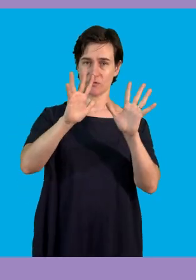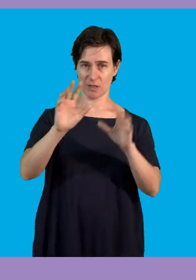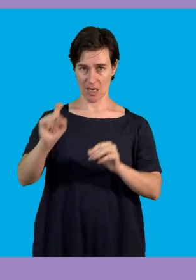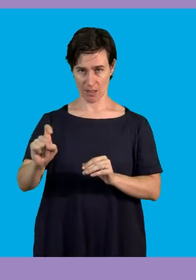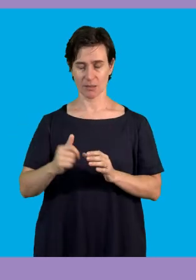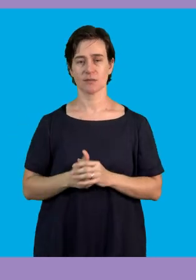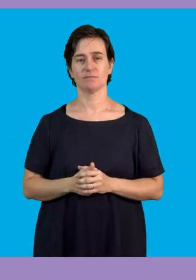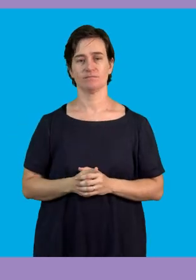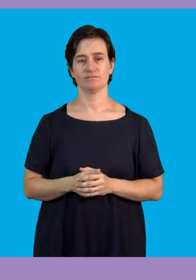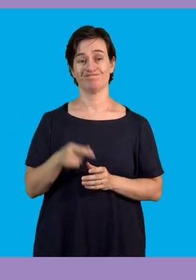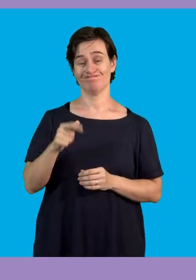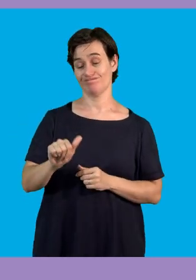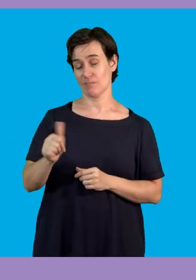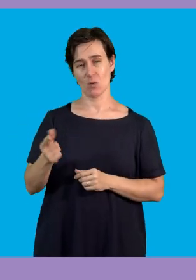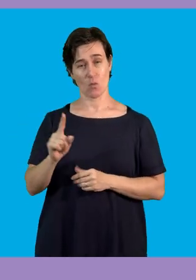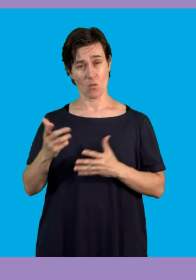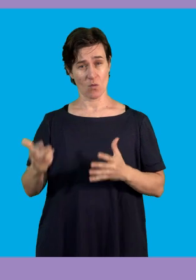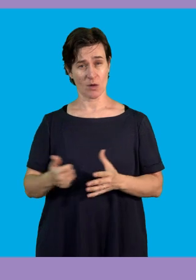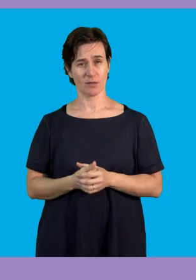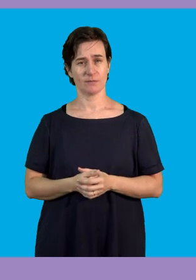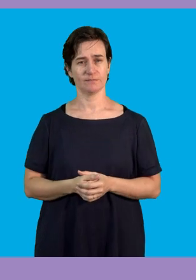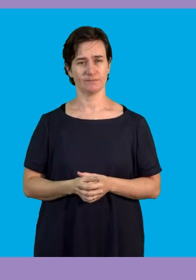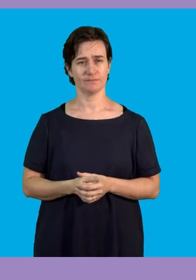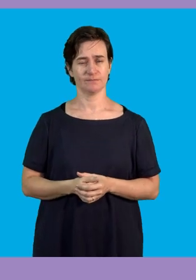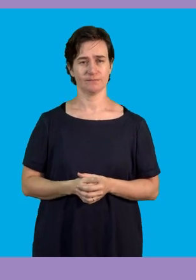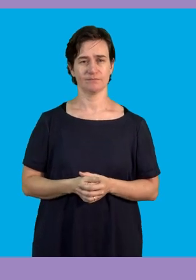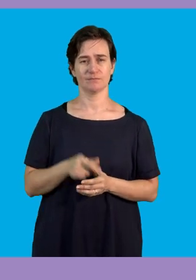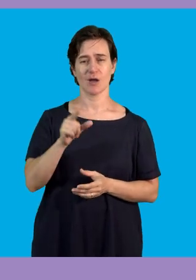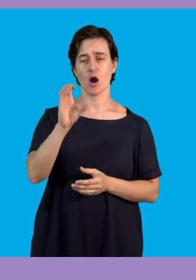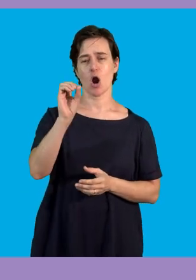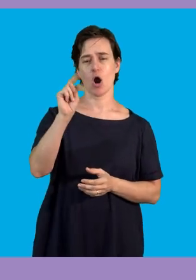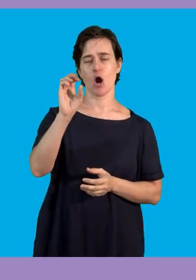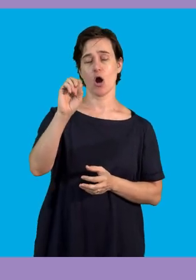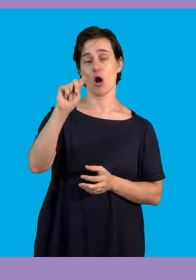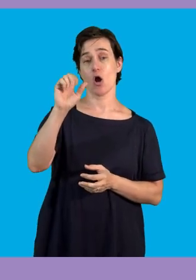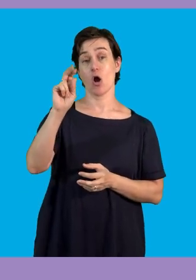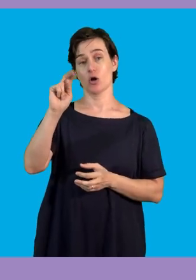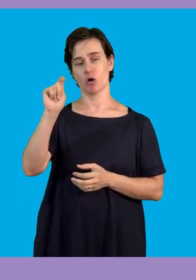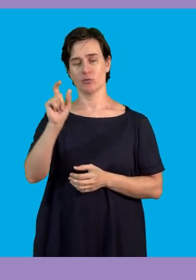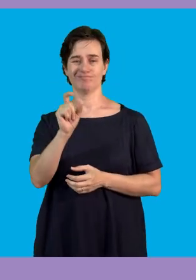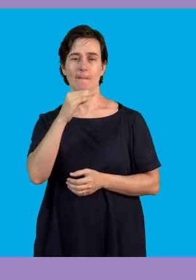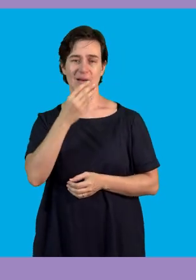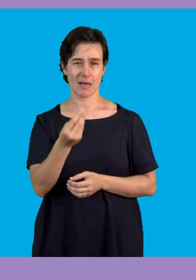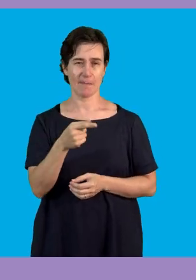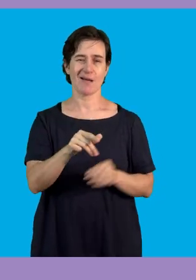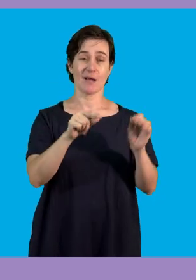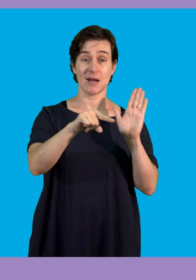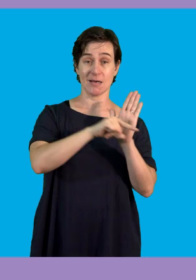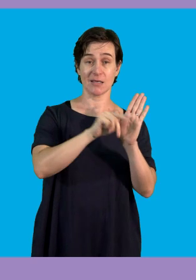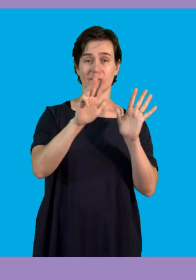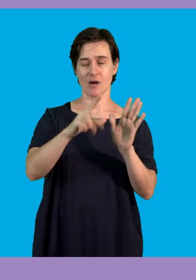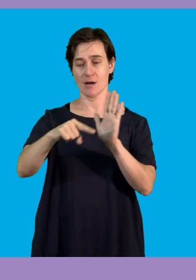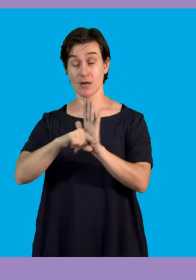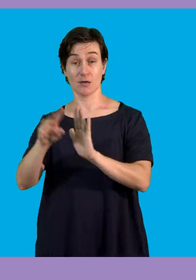positive 10x. And then the last ones would be the constant terms, which is negative 9 and